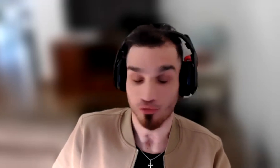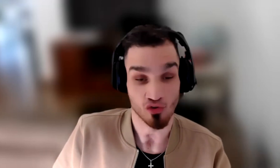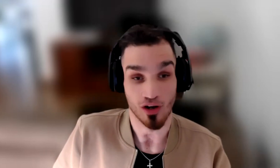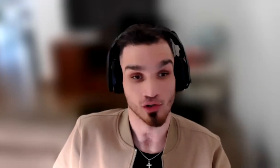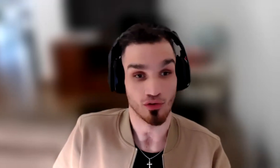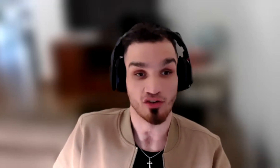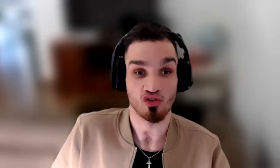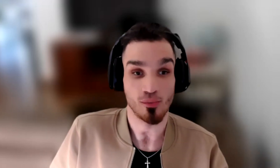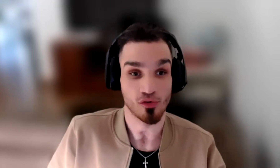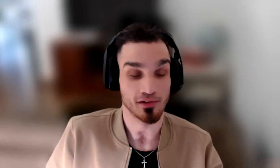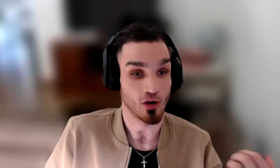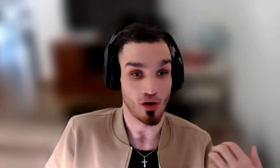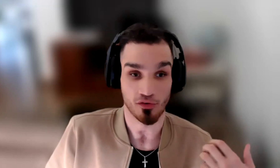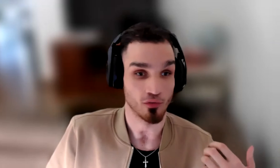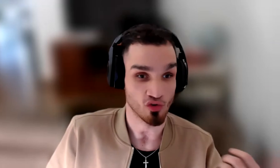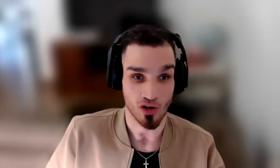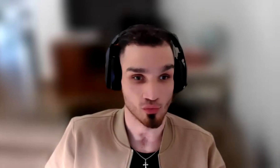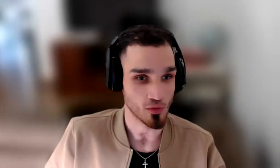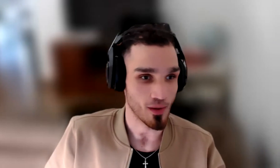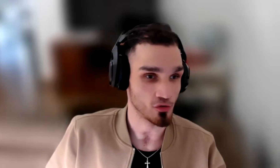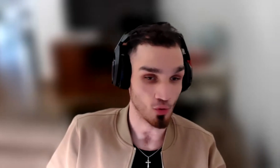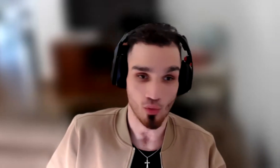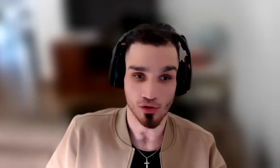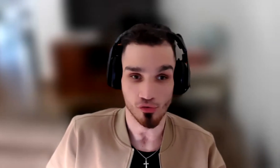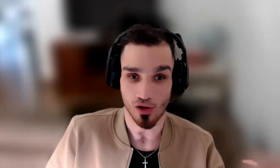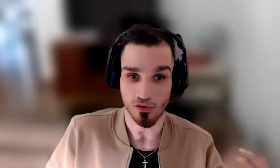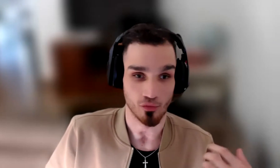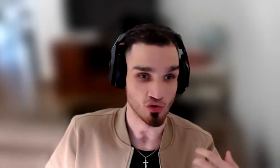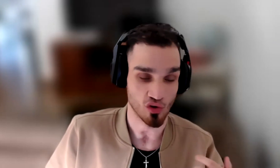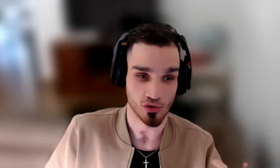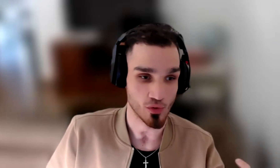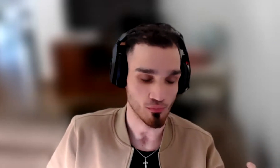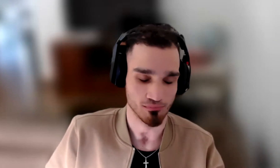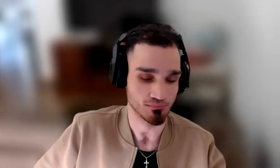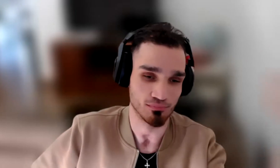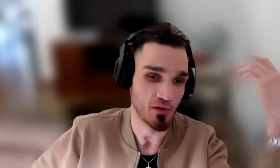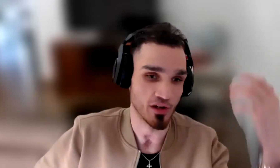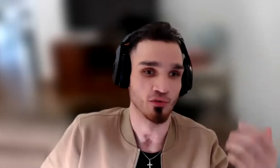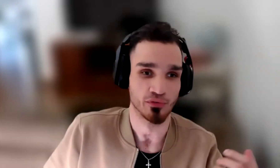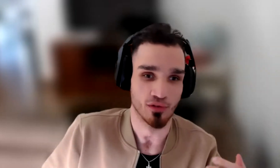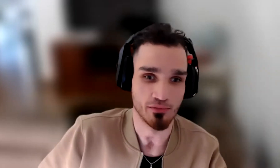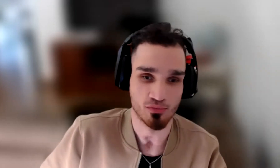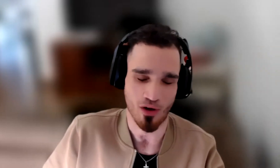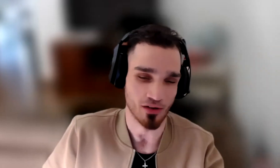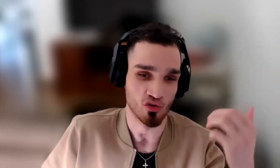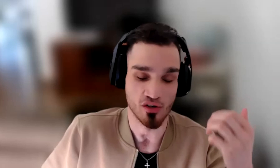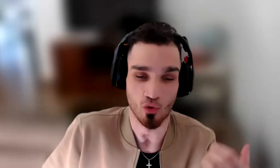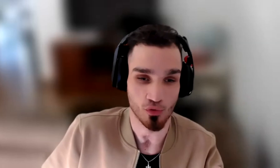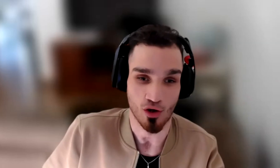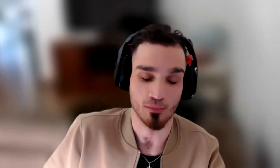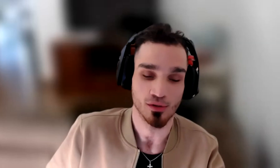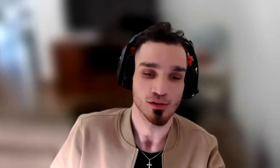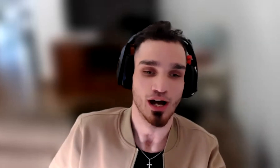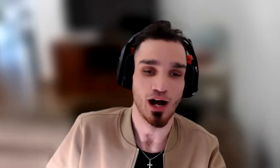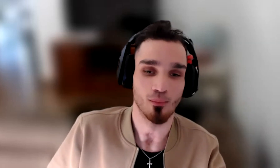I self-destruct in relationships. I self-destruct with my support workers. I self-destruct with myself. I crack the shits all